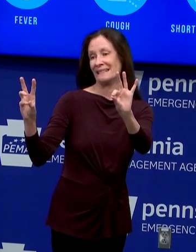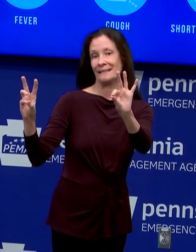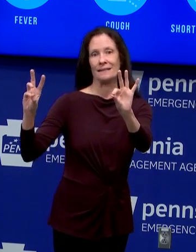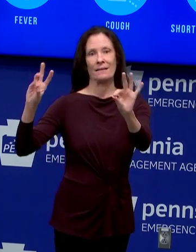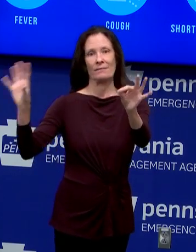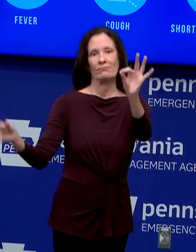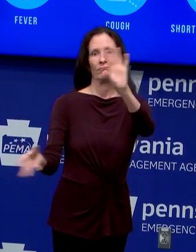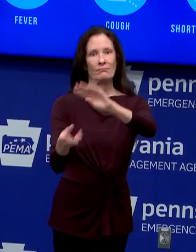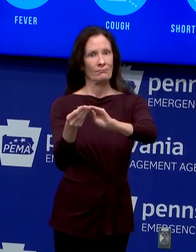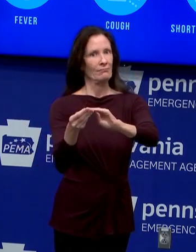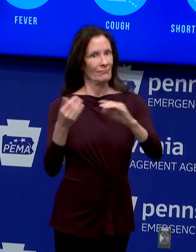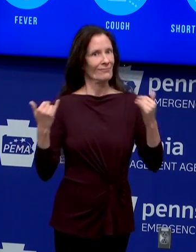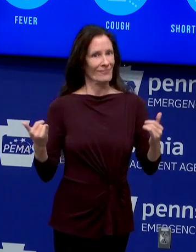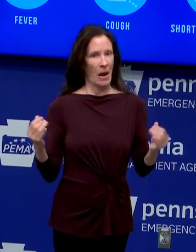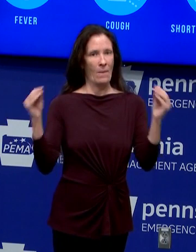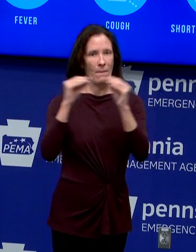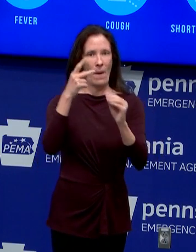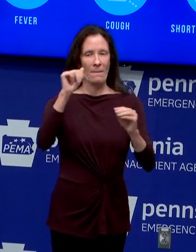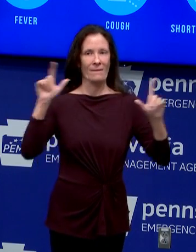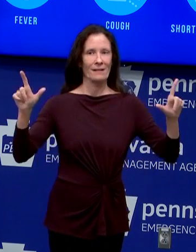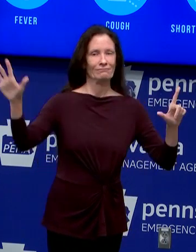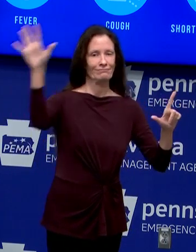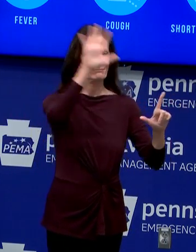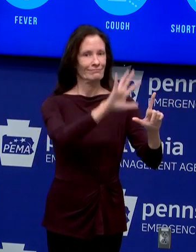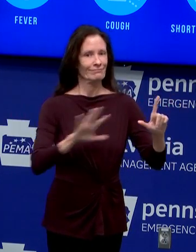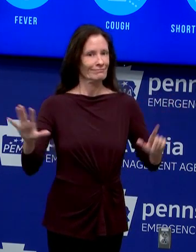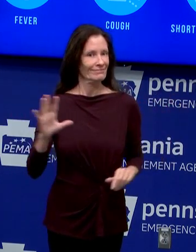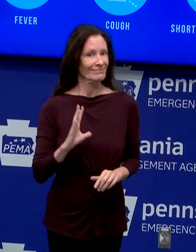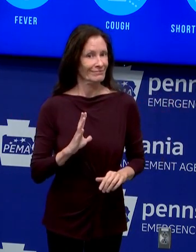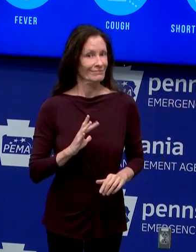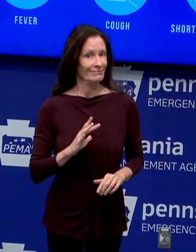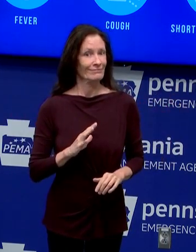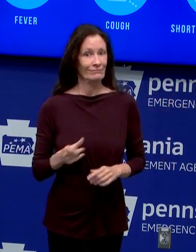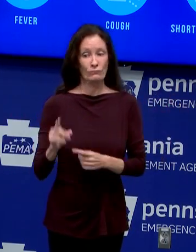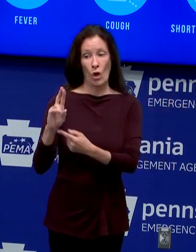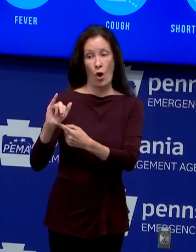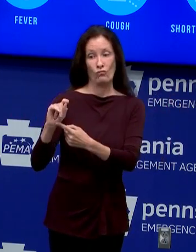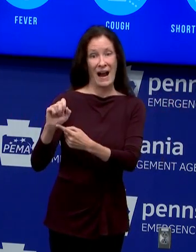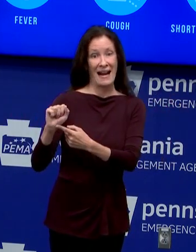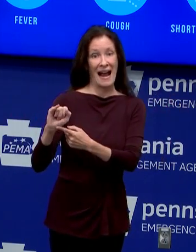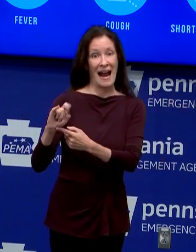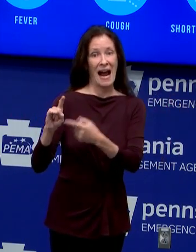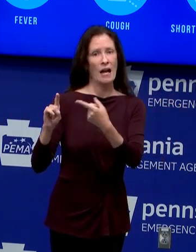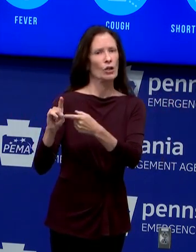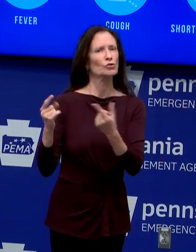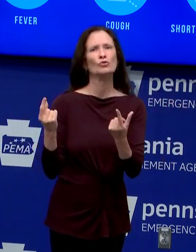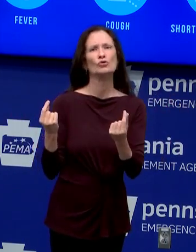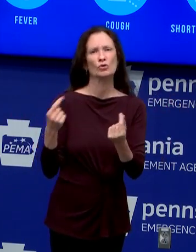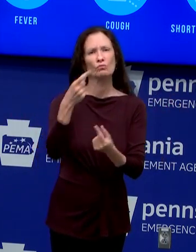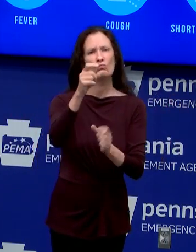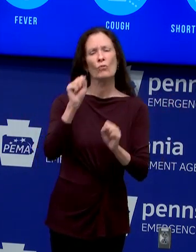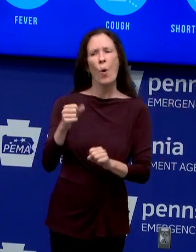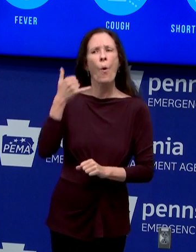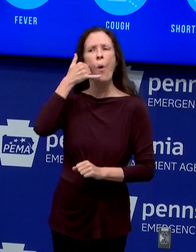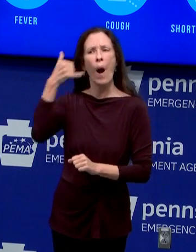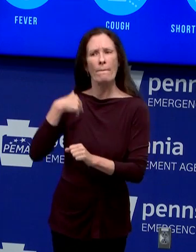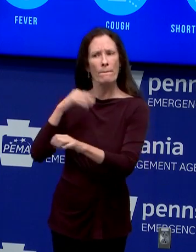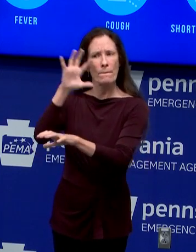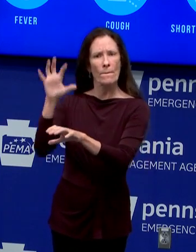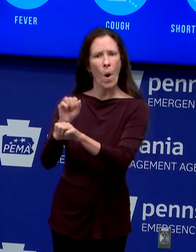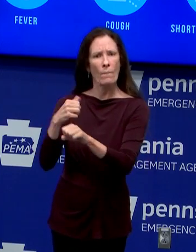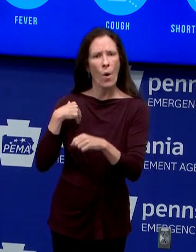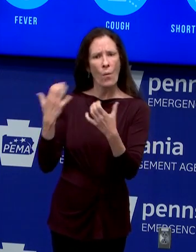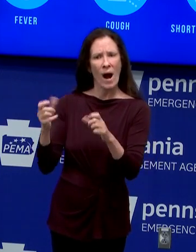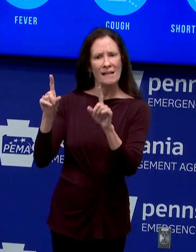state. If you would like to get tested at one of these sites, you can make an appointment by going to